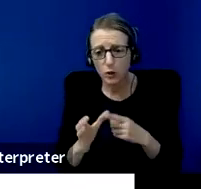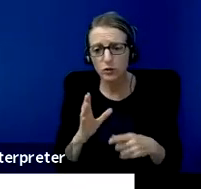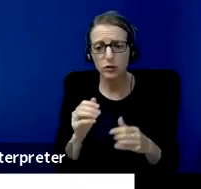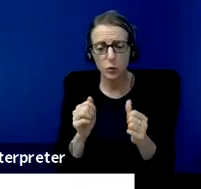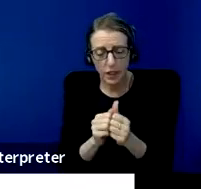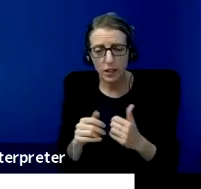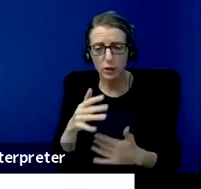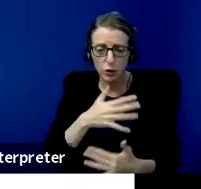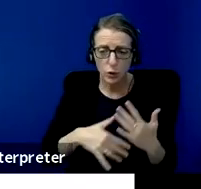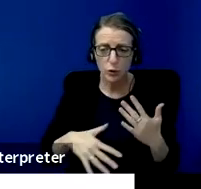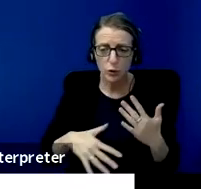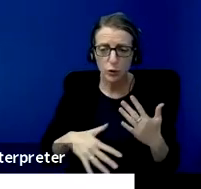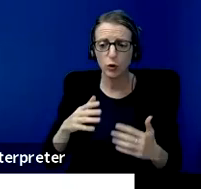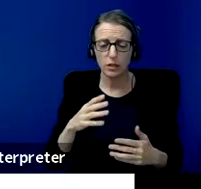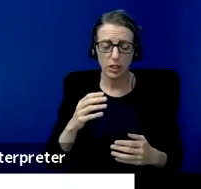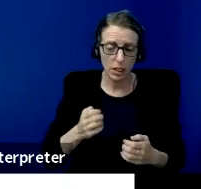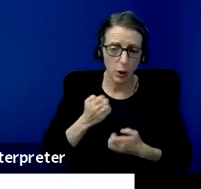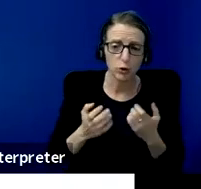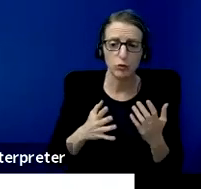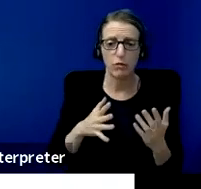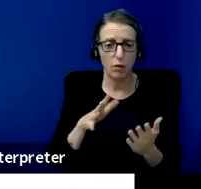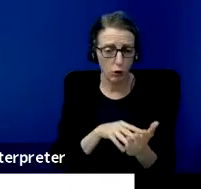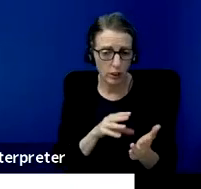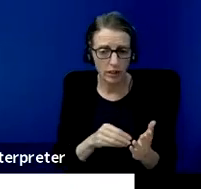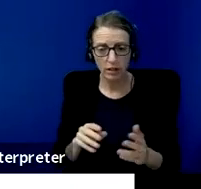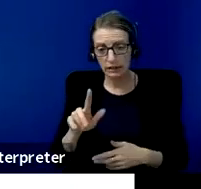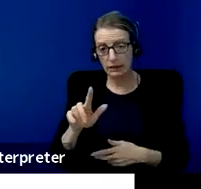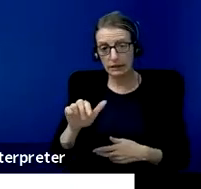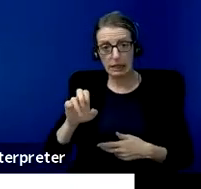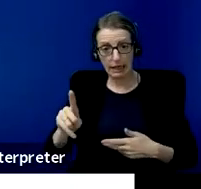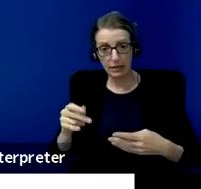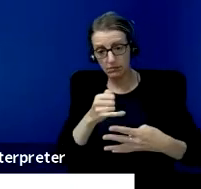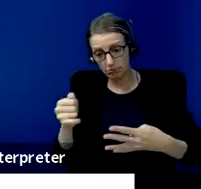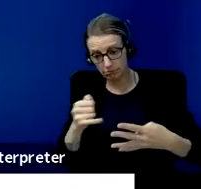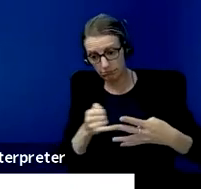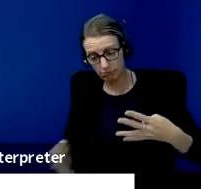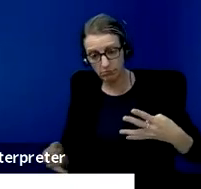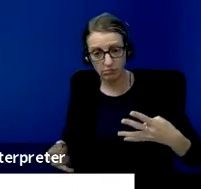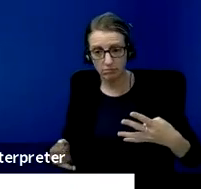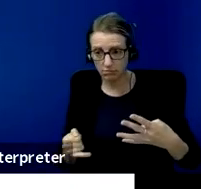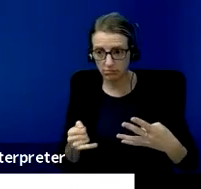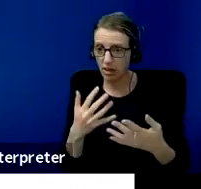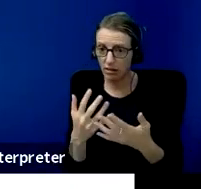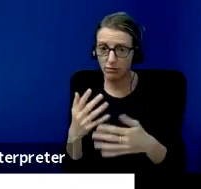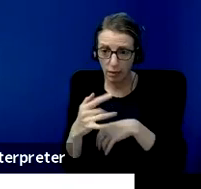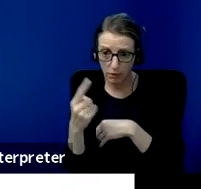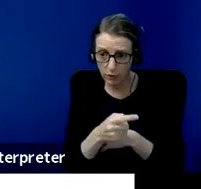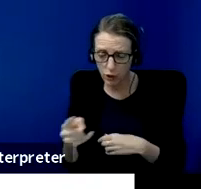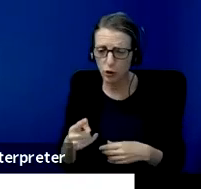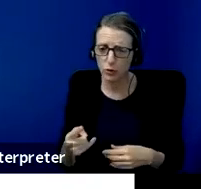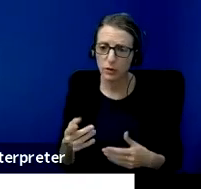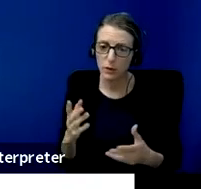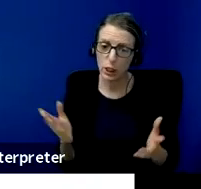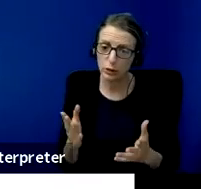learning. So these links are here to help you. We highly encourage you to look at these links as well as dive in a little deeper to